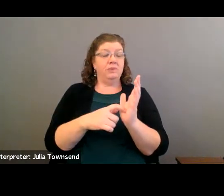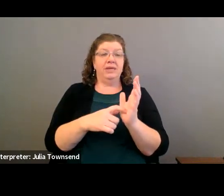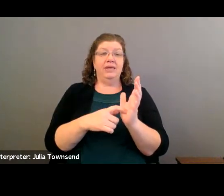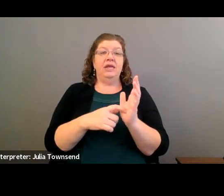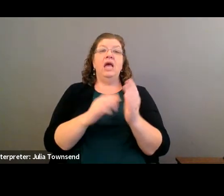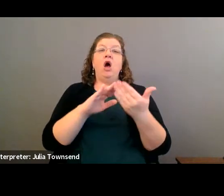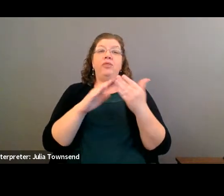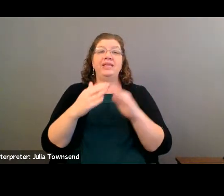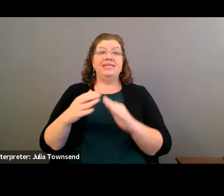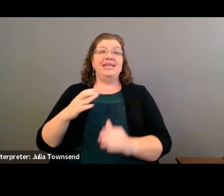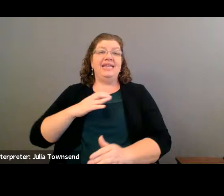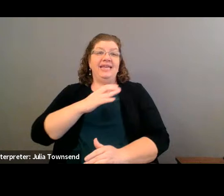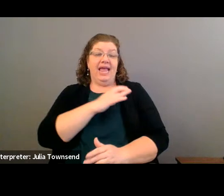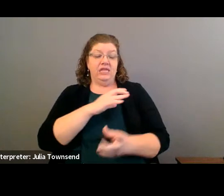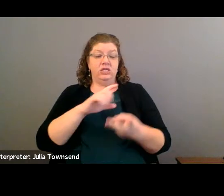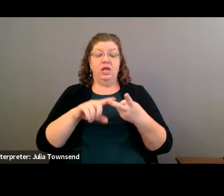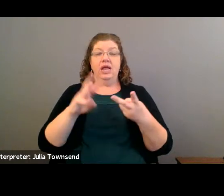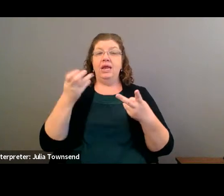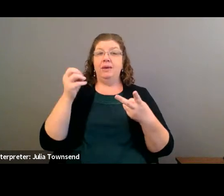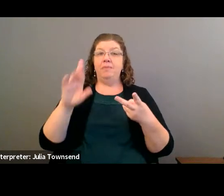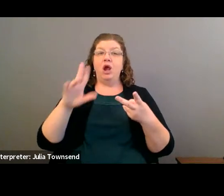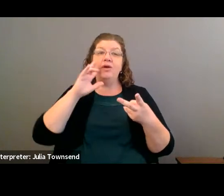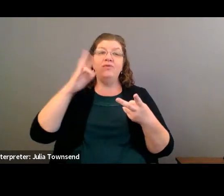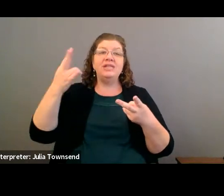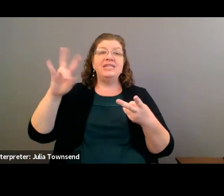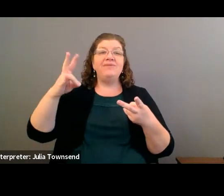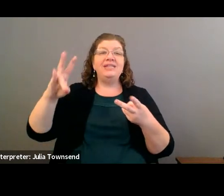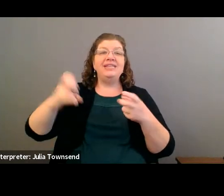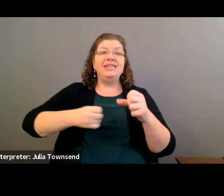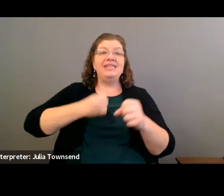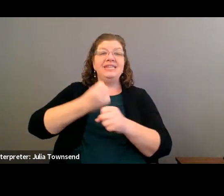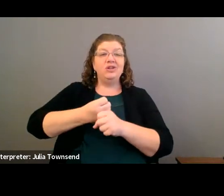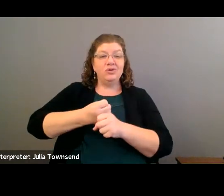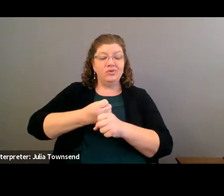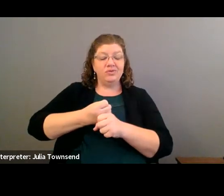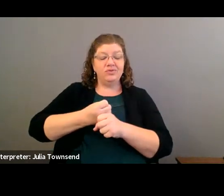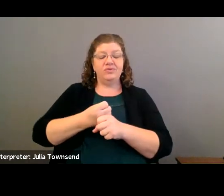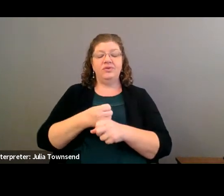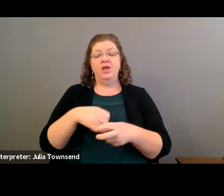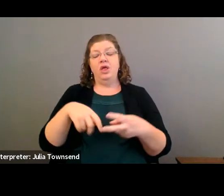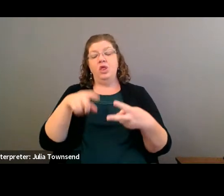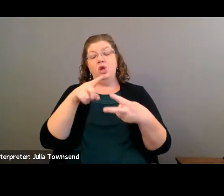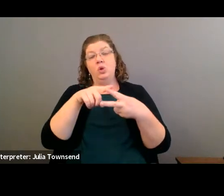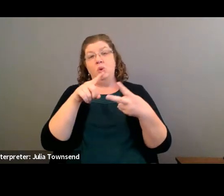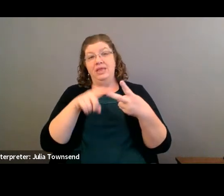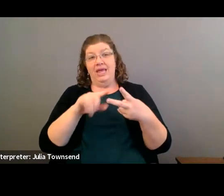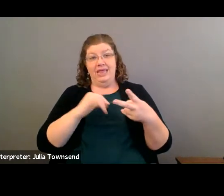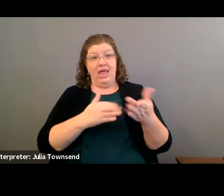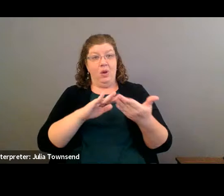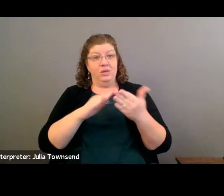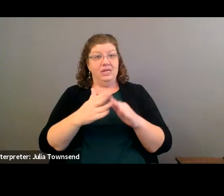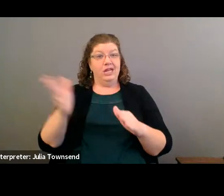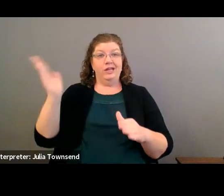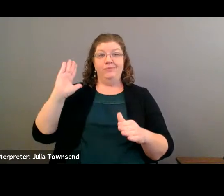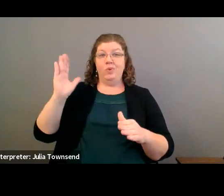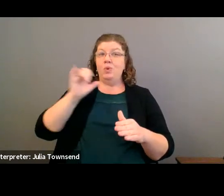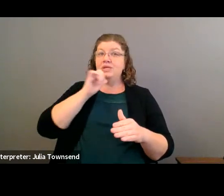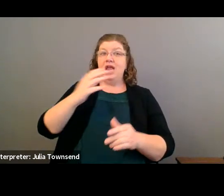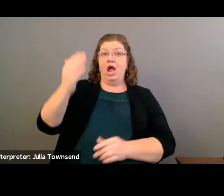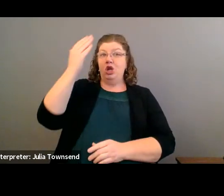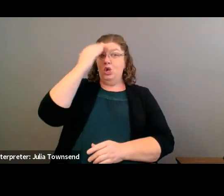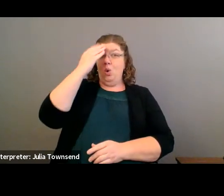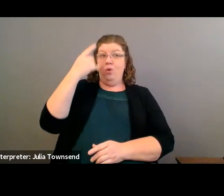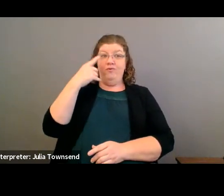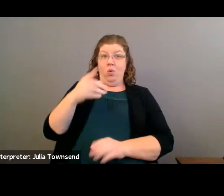city council and mayor for 17 years. And there's 2 things that our city was not known for prior to Hal's